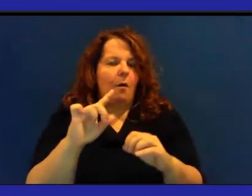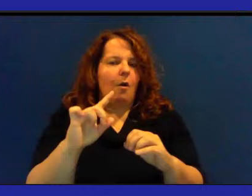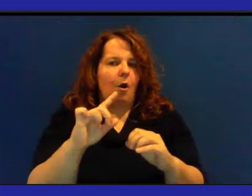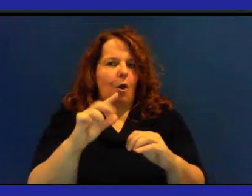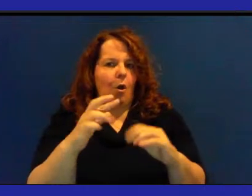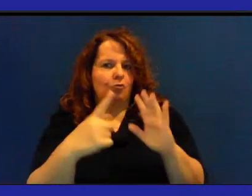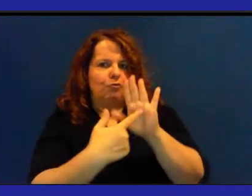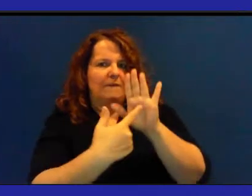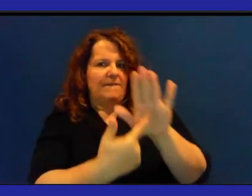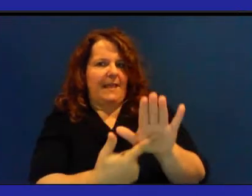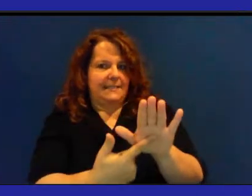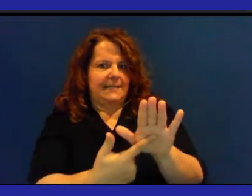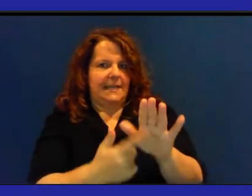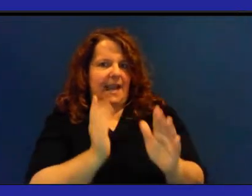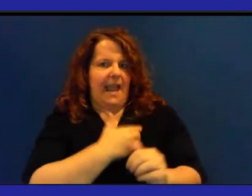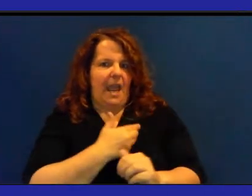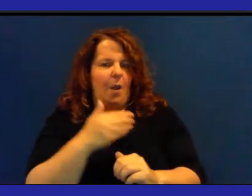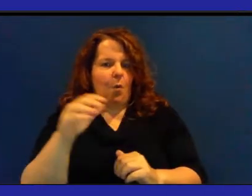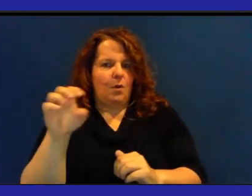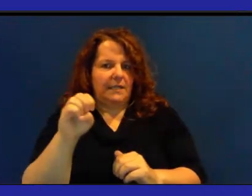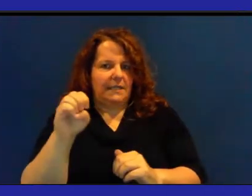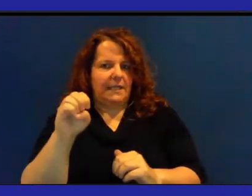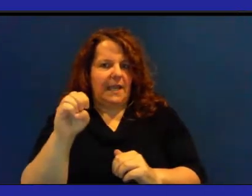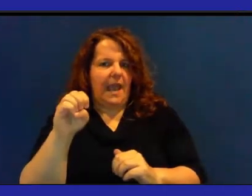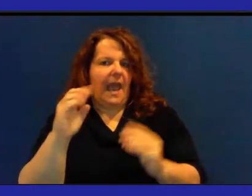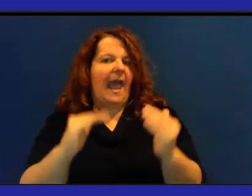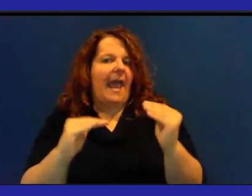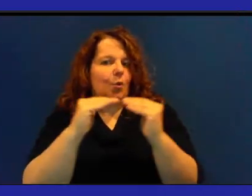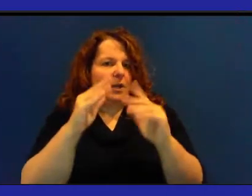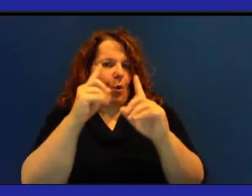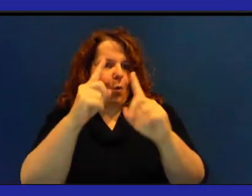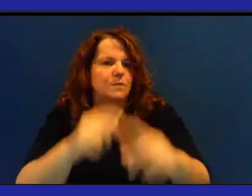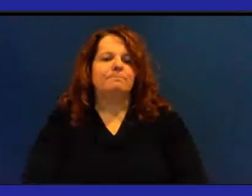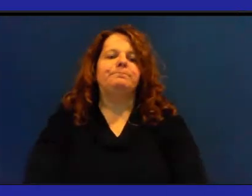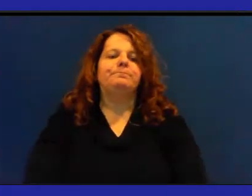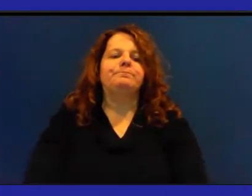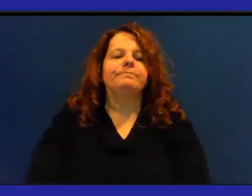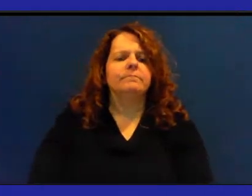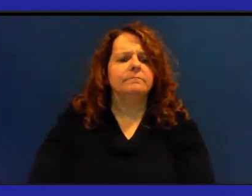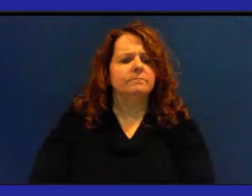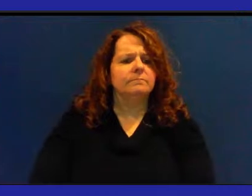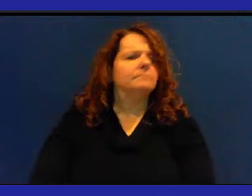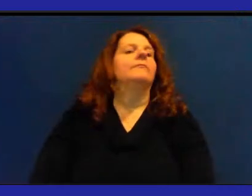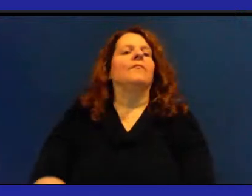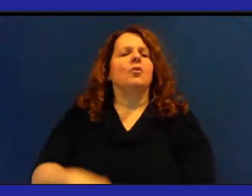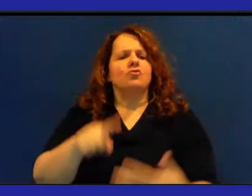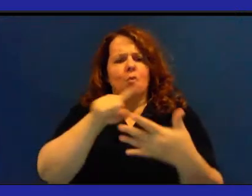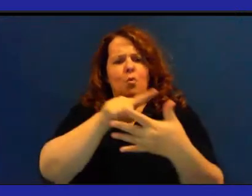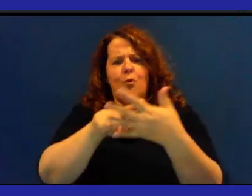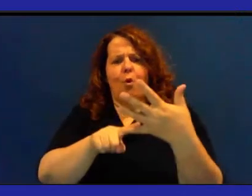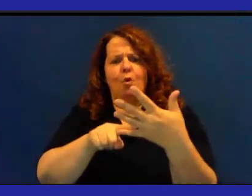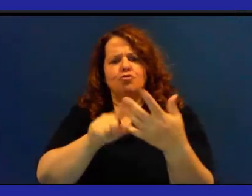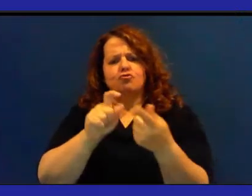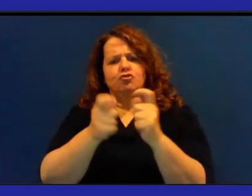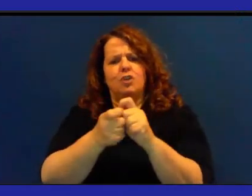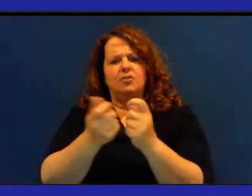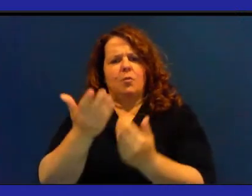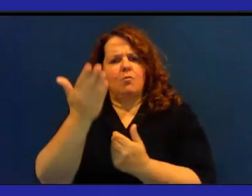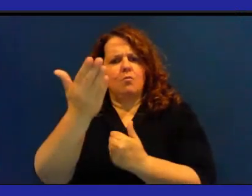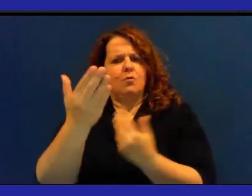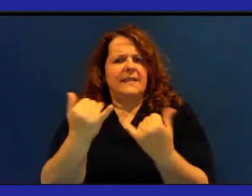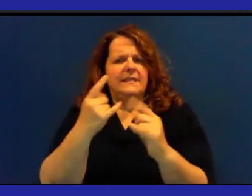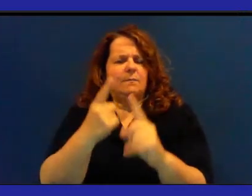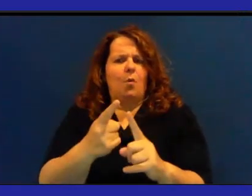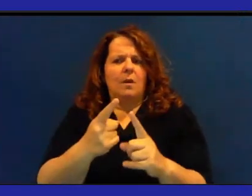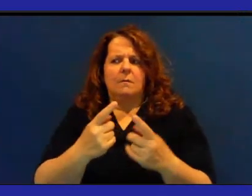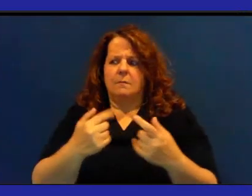reflecting our equity goals. So those are the changes that we're proposing at this point. In between